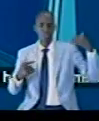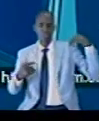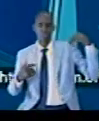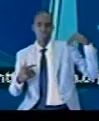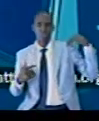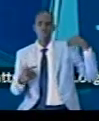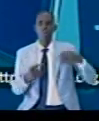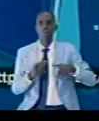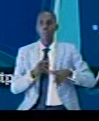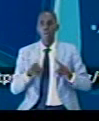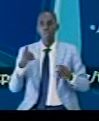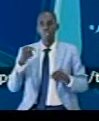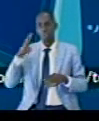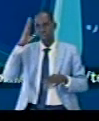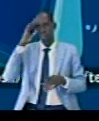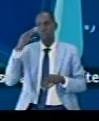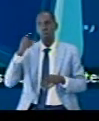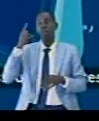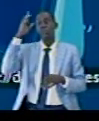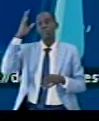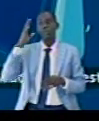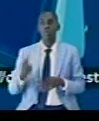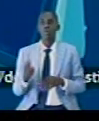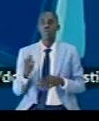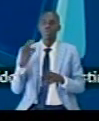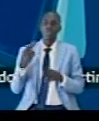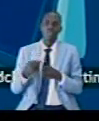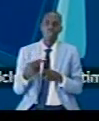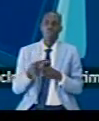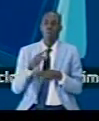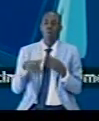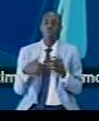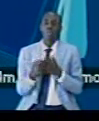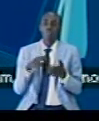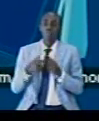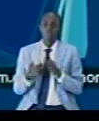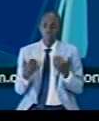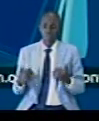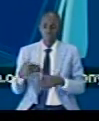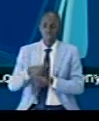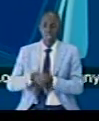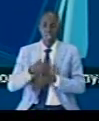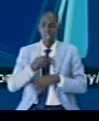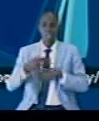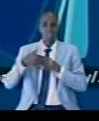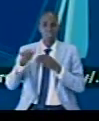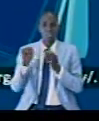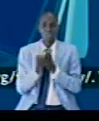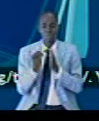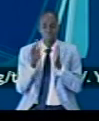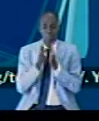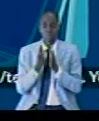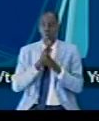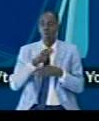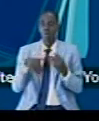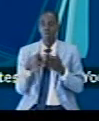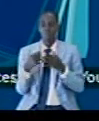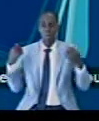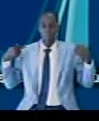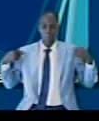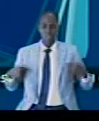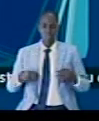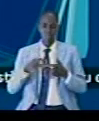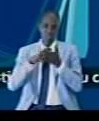man of God mentioned all of those cases tonight. And after the prayers, all of those cases disappeared. And